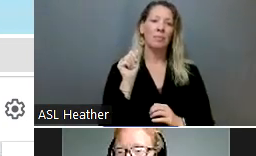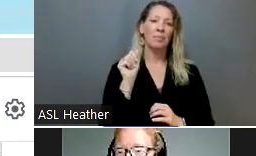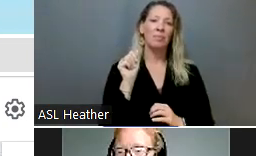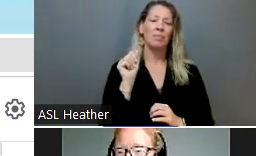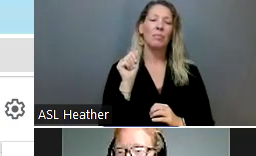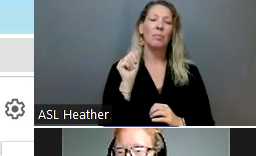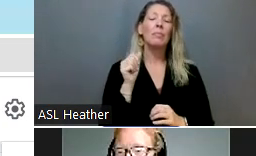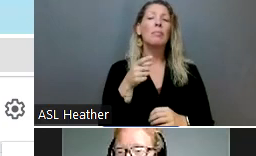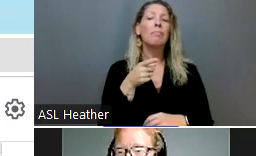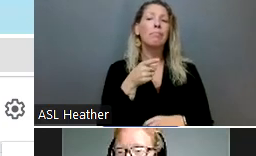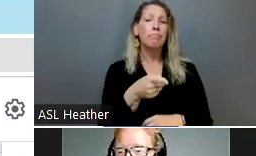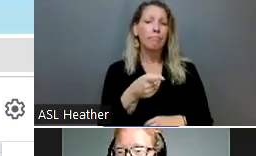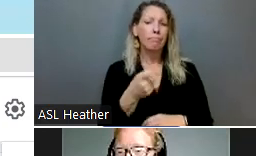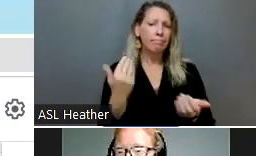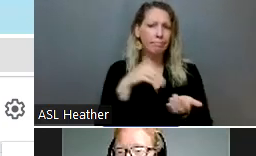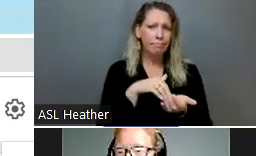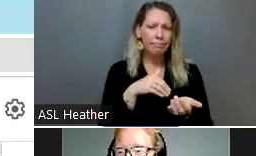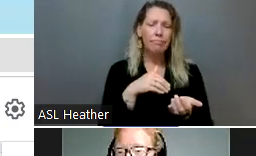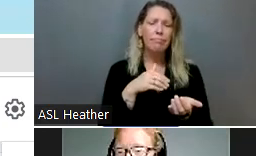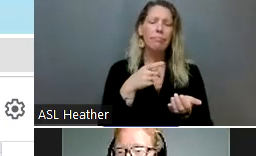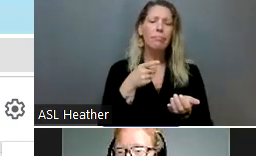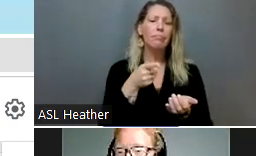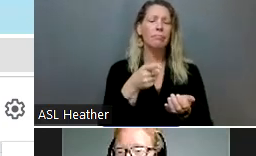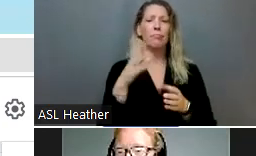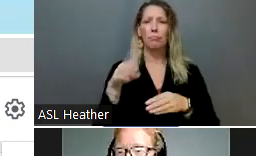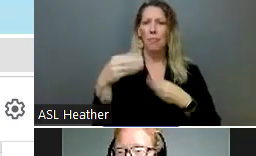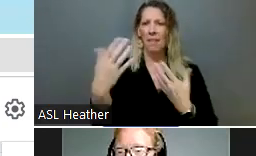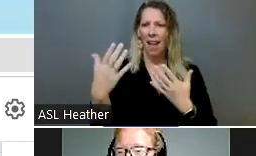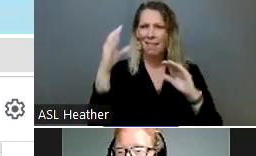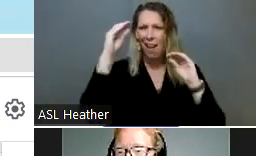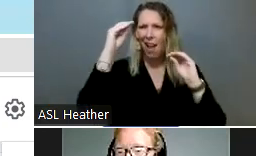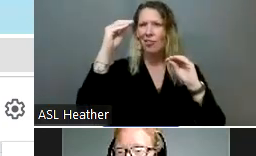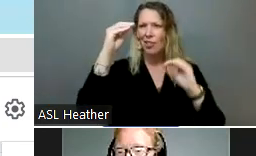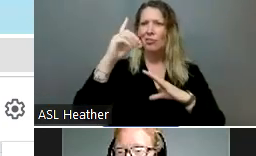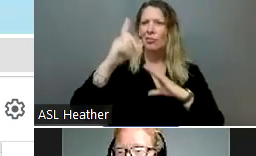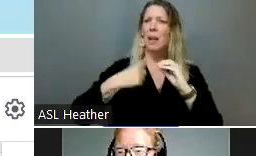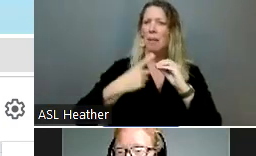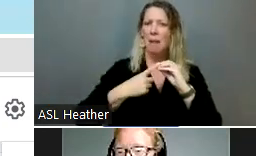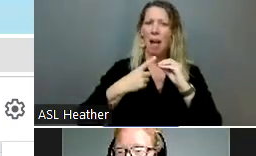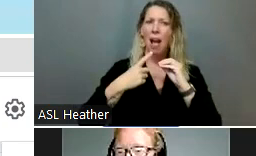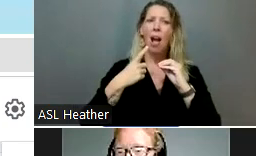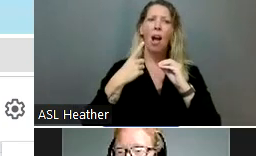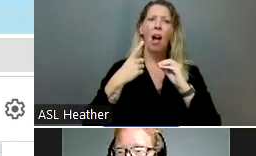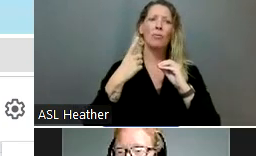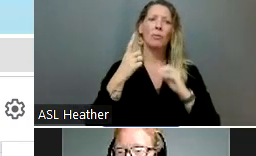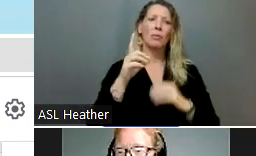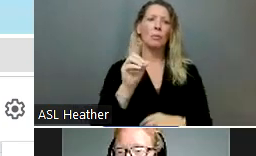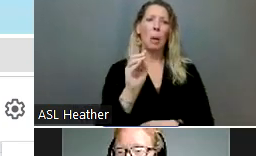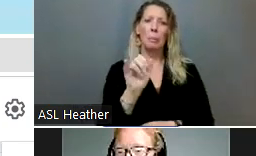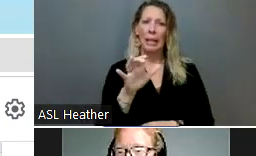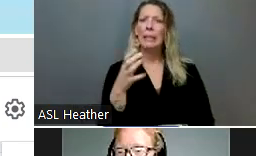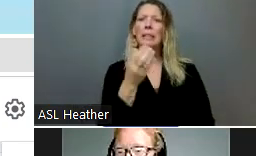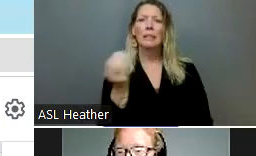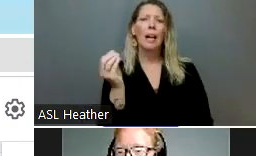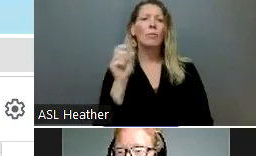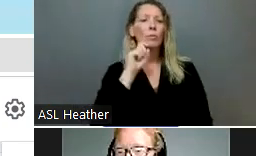So in here, this once again is providing education about domestic and sexual violence and the intersection with